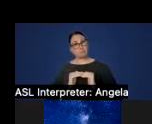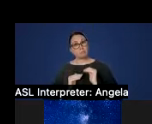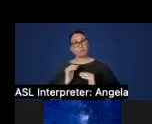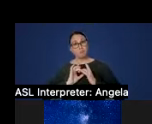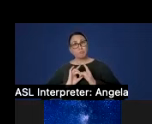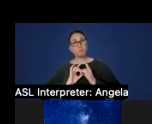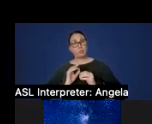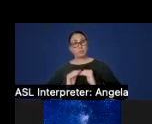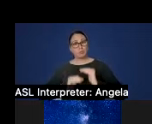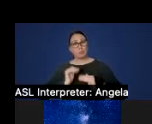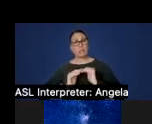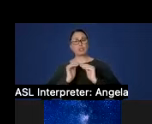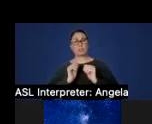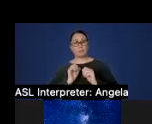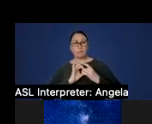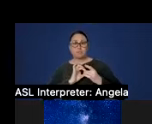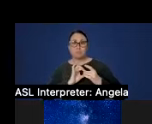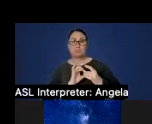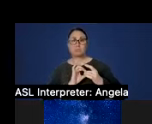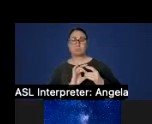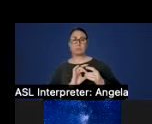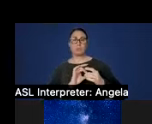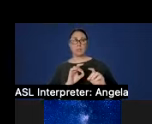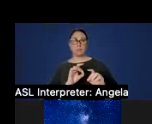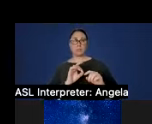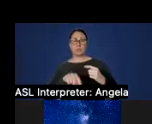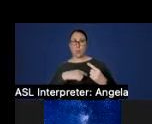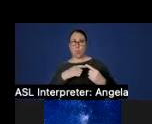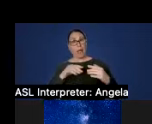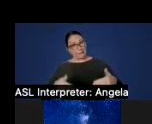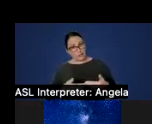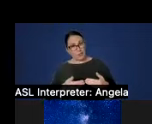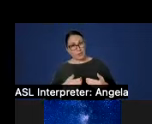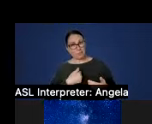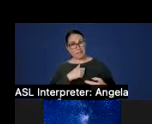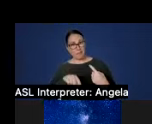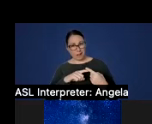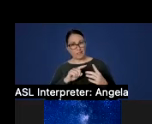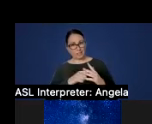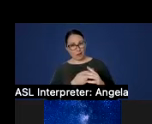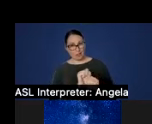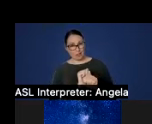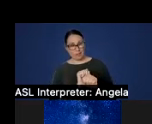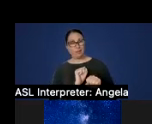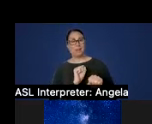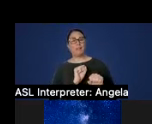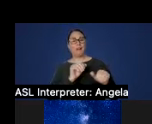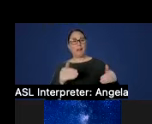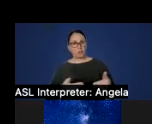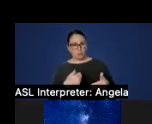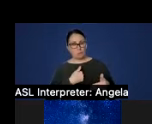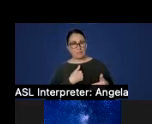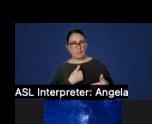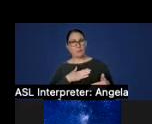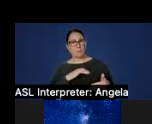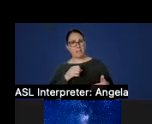department. And so I asked them when I started my job, you know, I introduced myself and I'm like, you know, so my job was